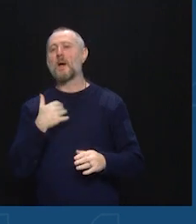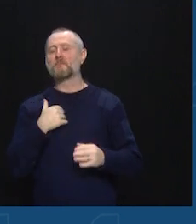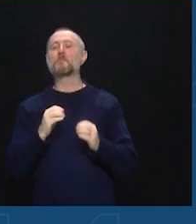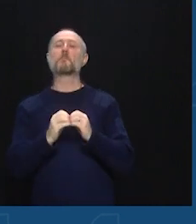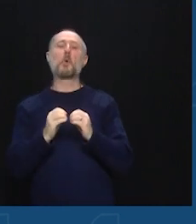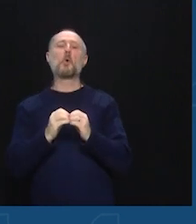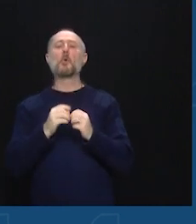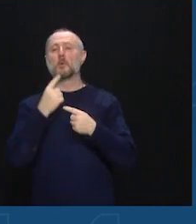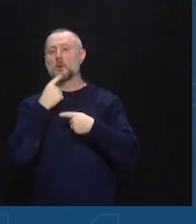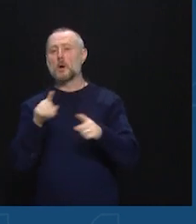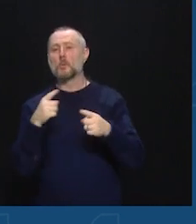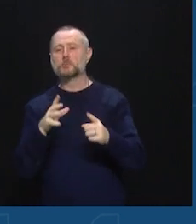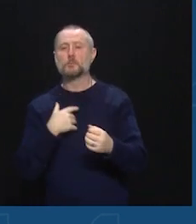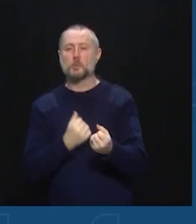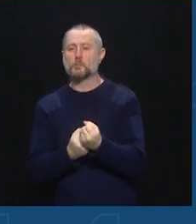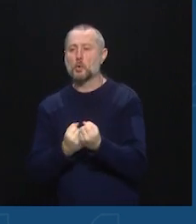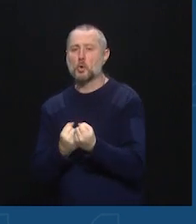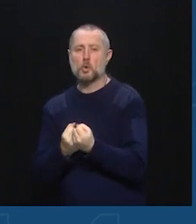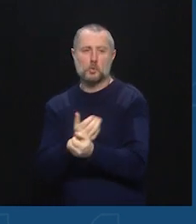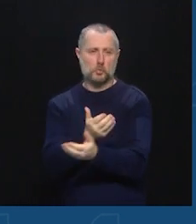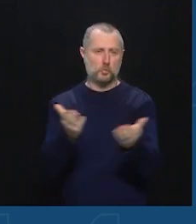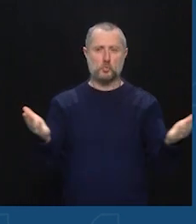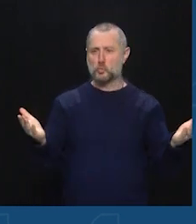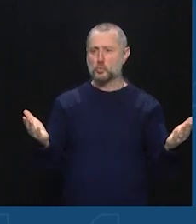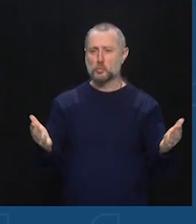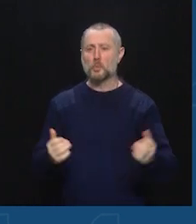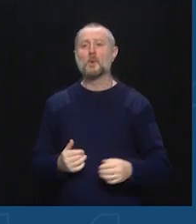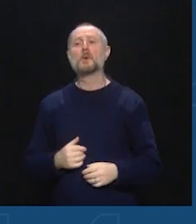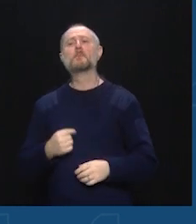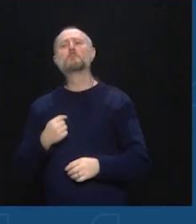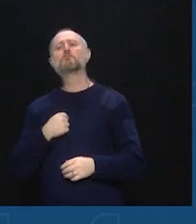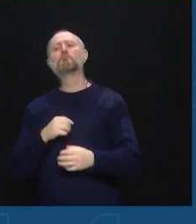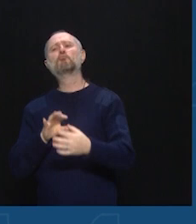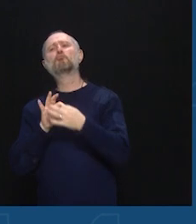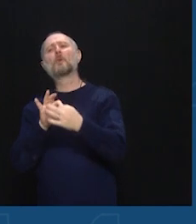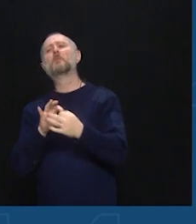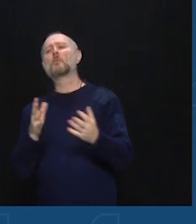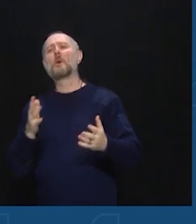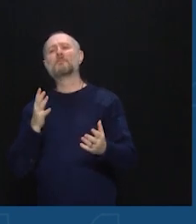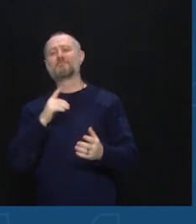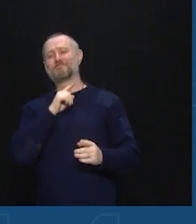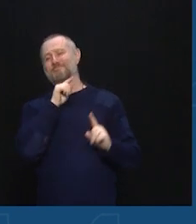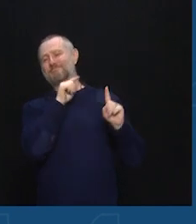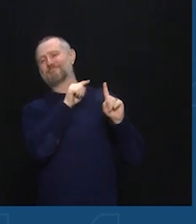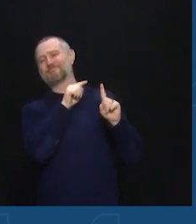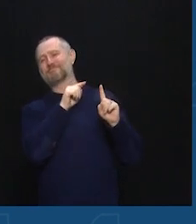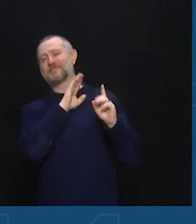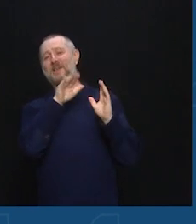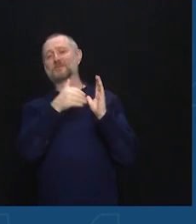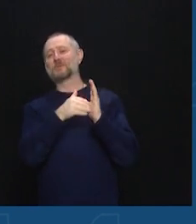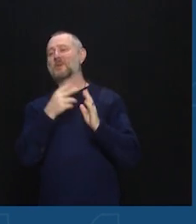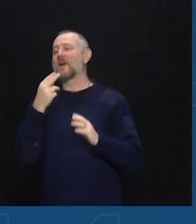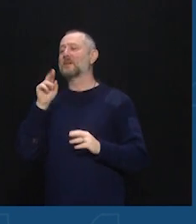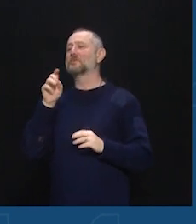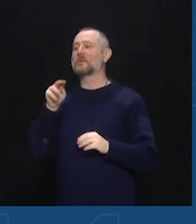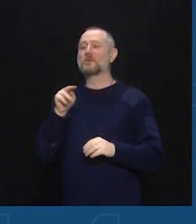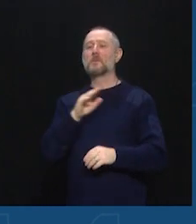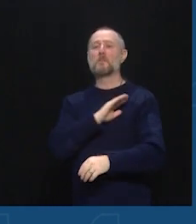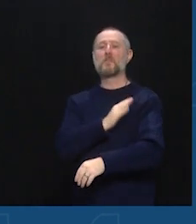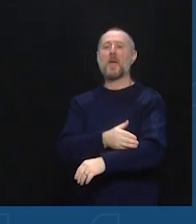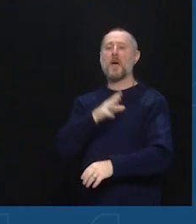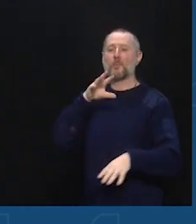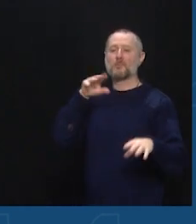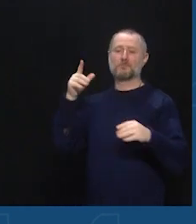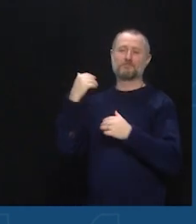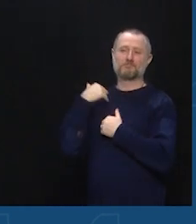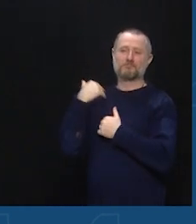be supporting you. I've been in direct contact with the Central Hudson team. I want to thank them. They're surging crews here now, as you heard, with more